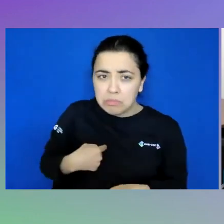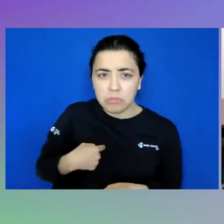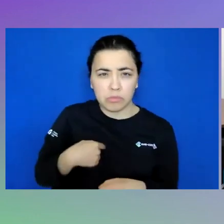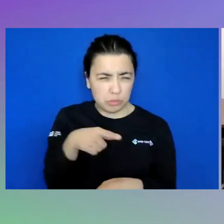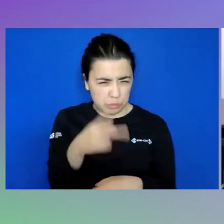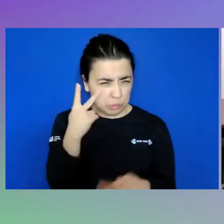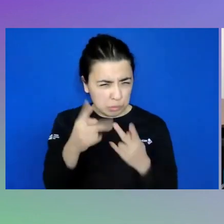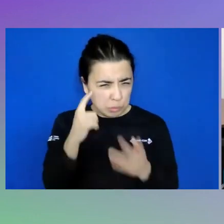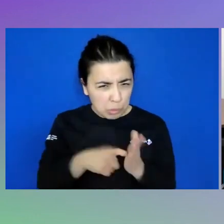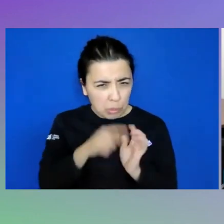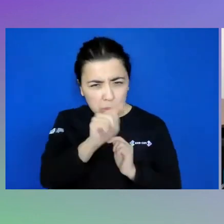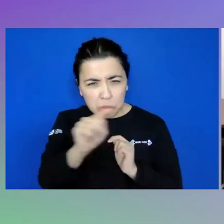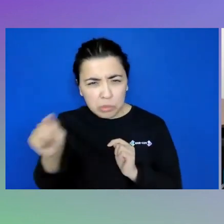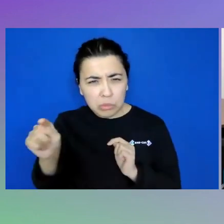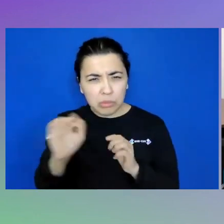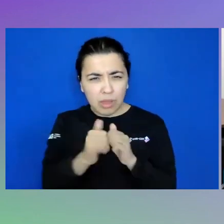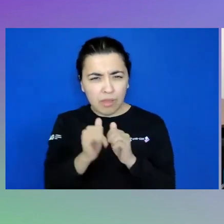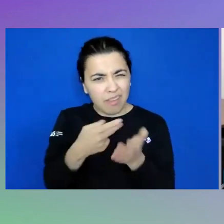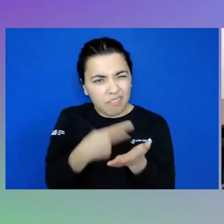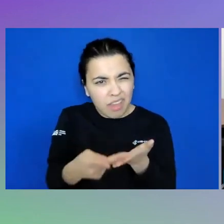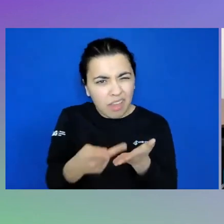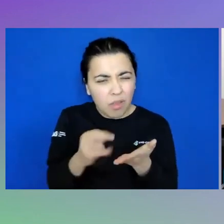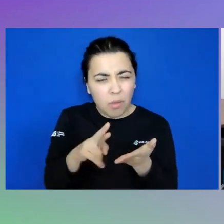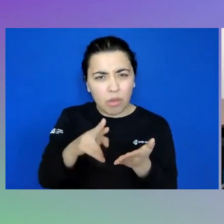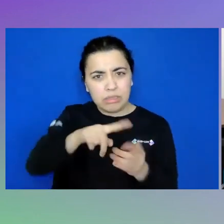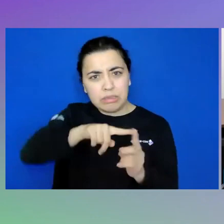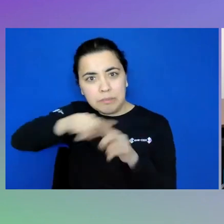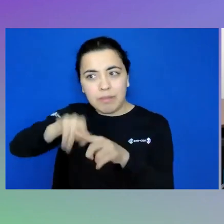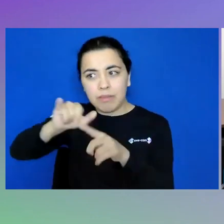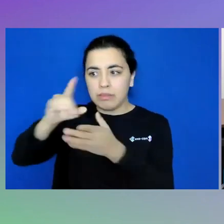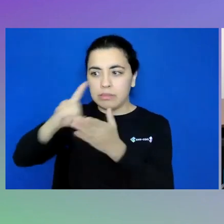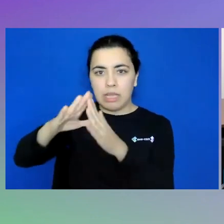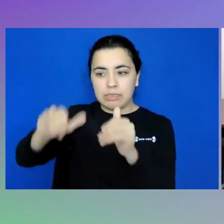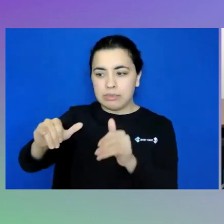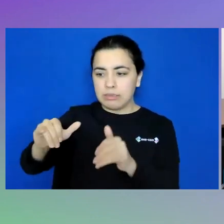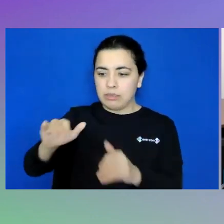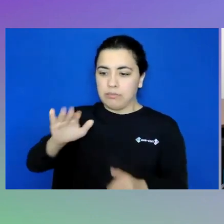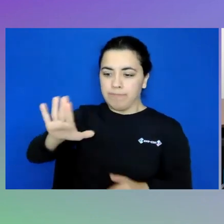and explain how that can fail, or counting on that design system to be,